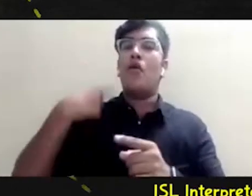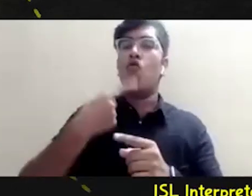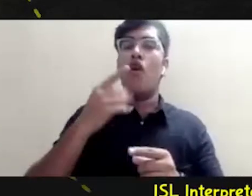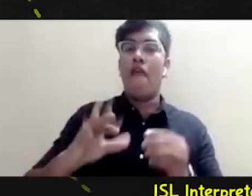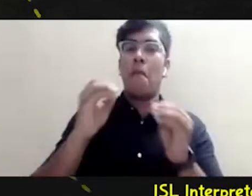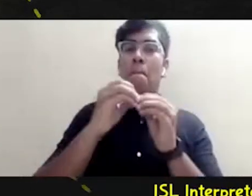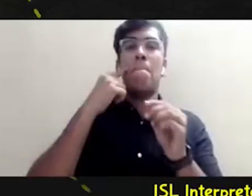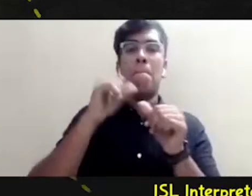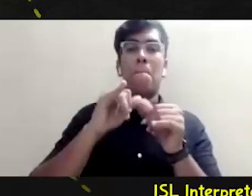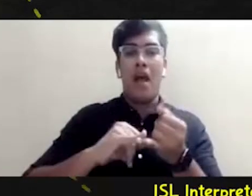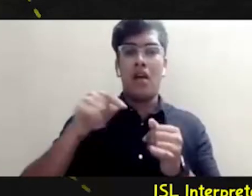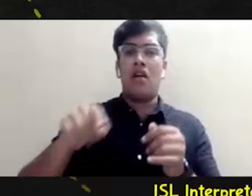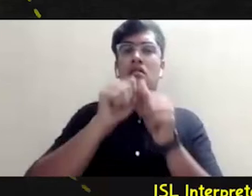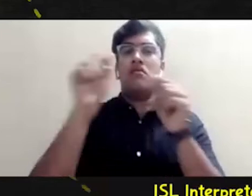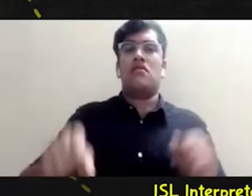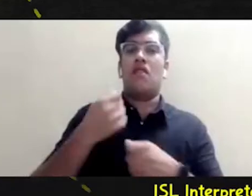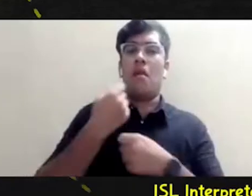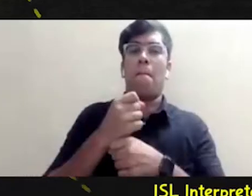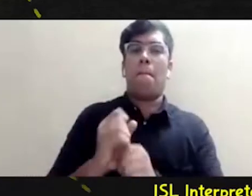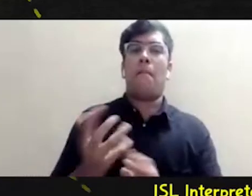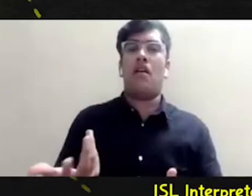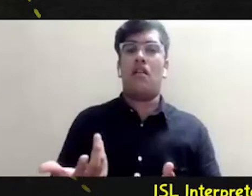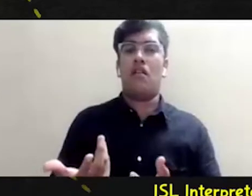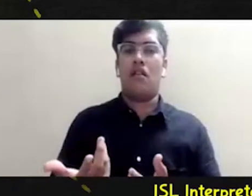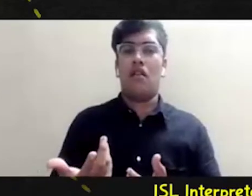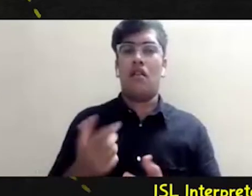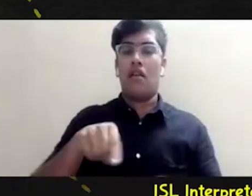ones building these systems. So there needs to be